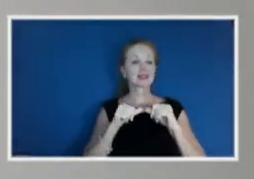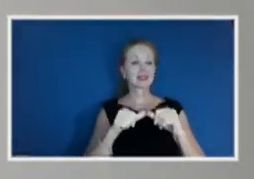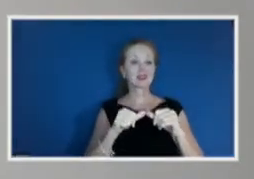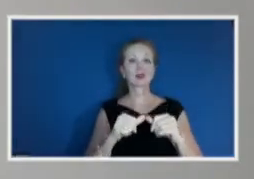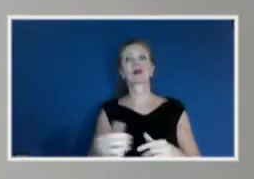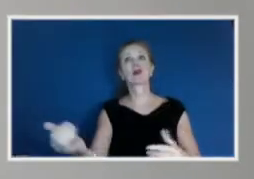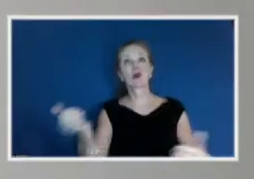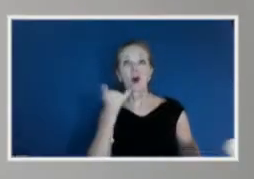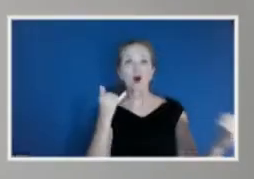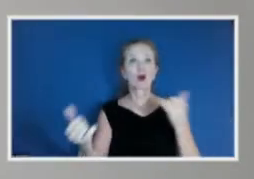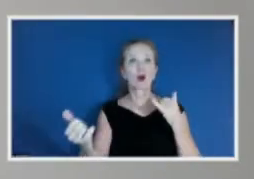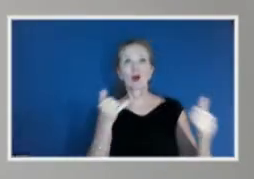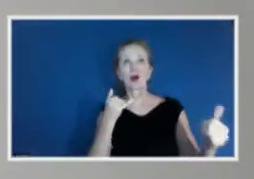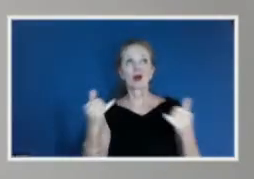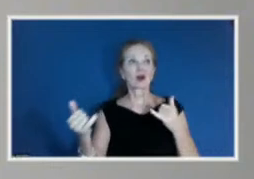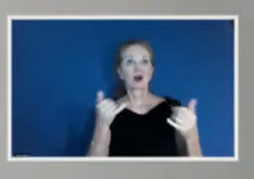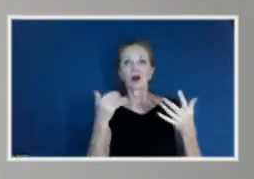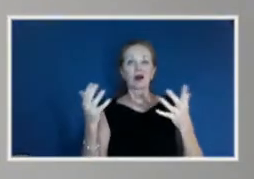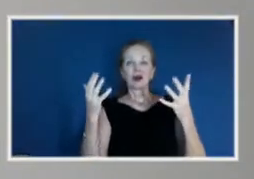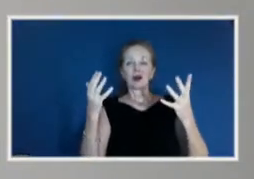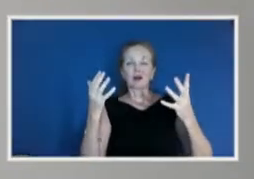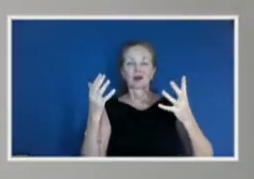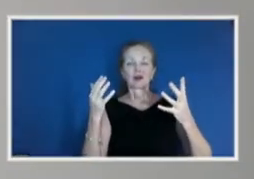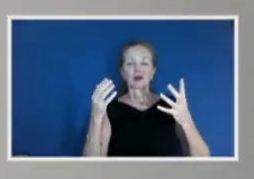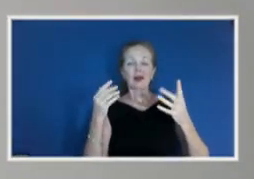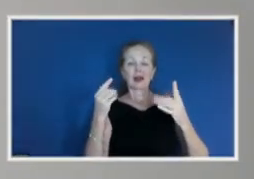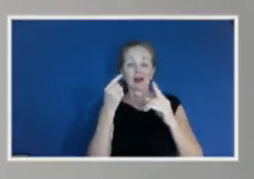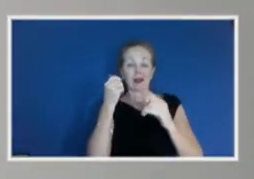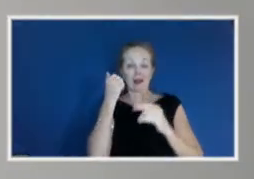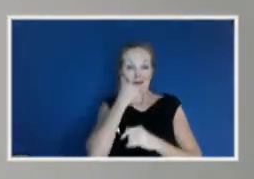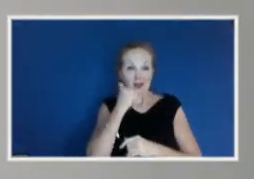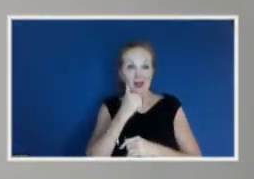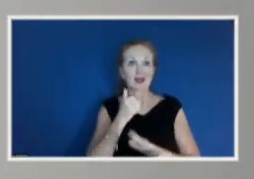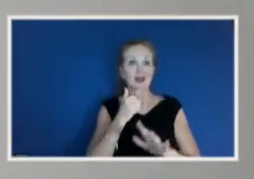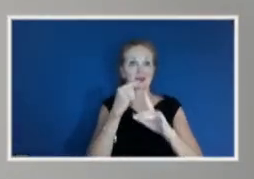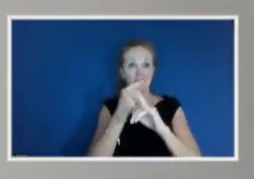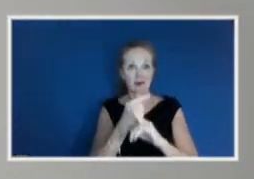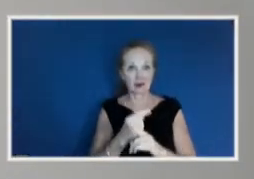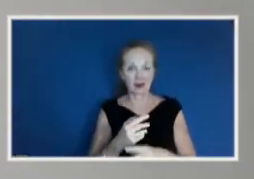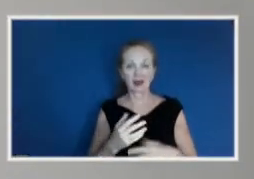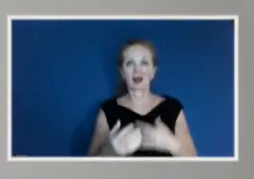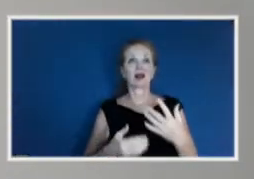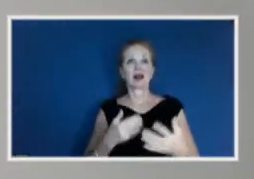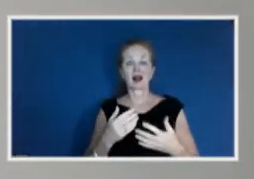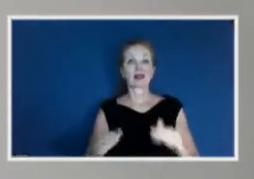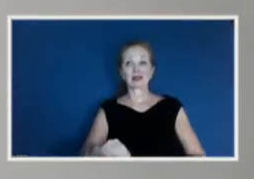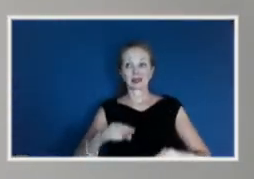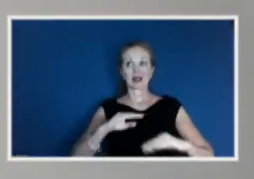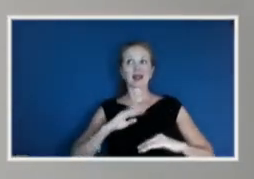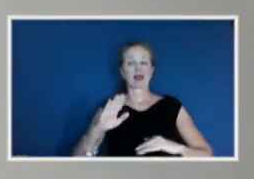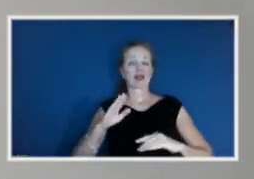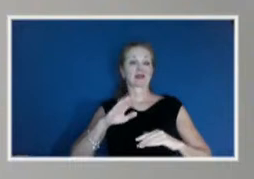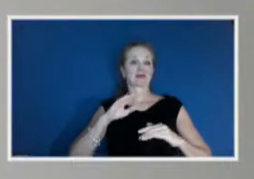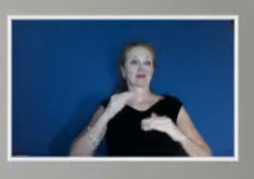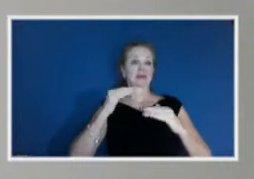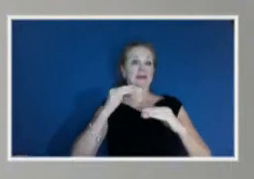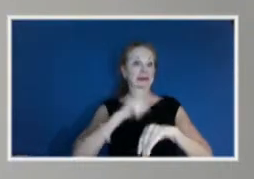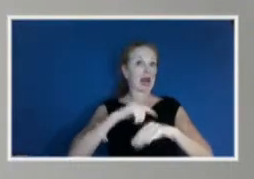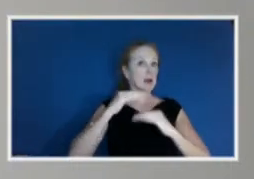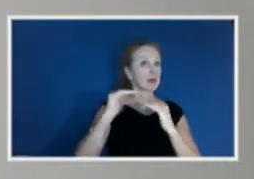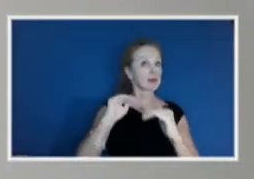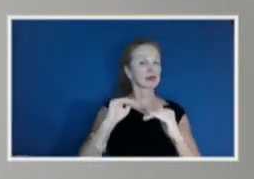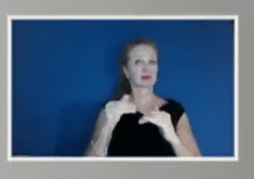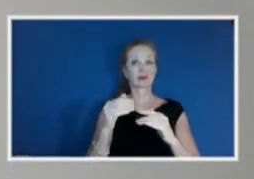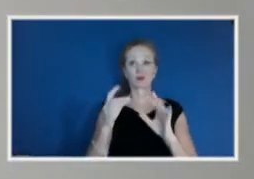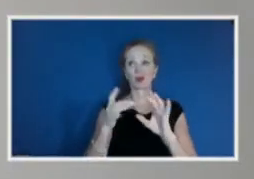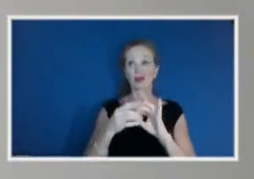single outlet on a regular basis and meet their deadlines based on phone calls